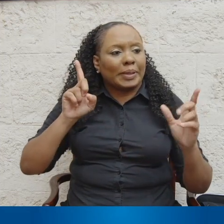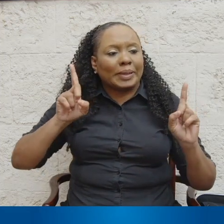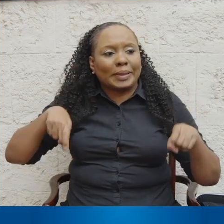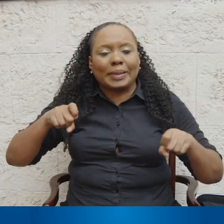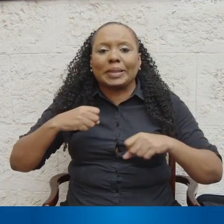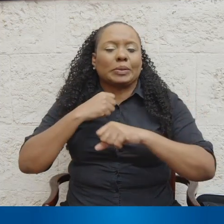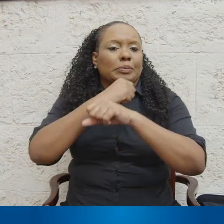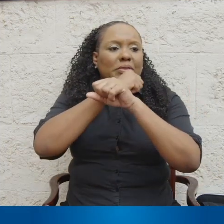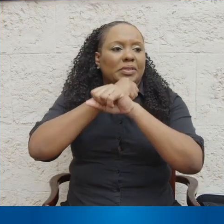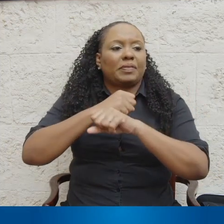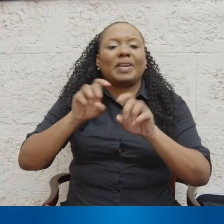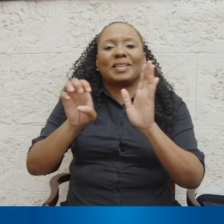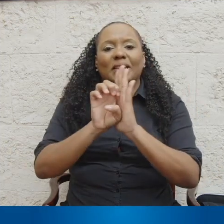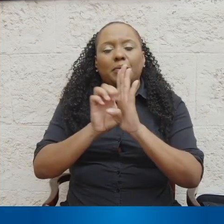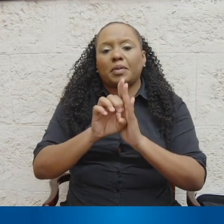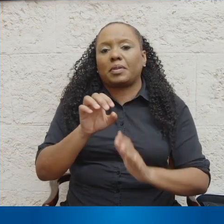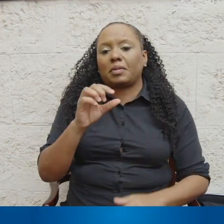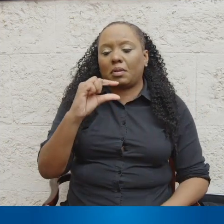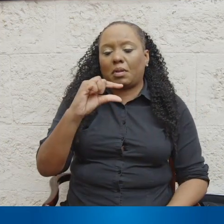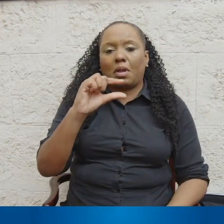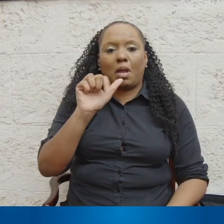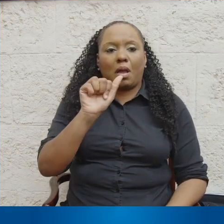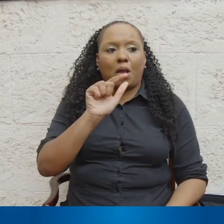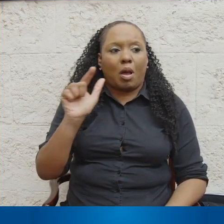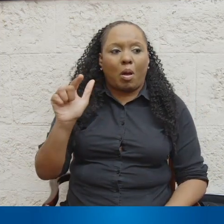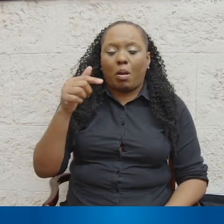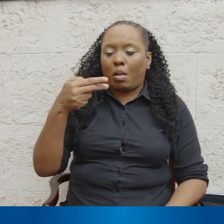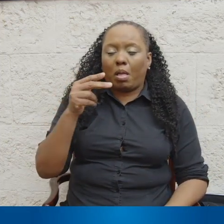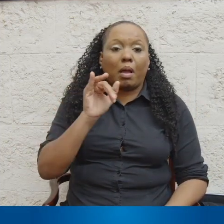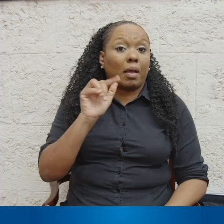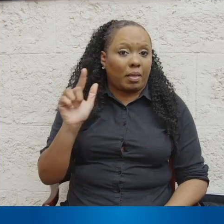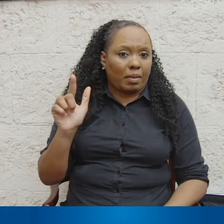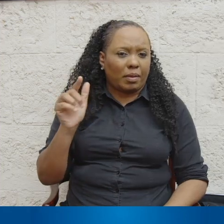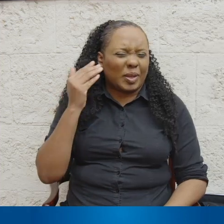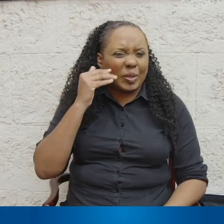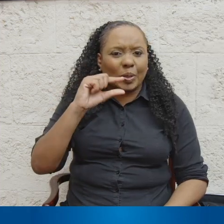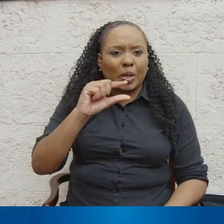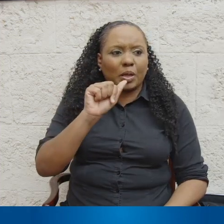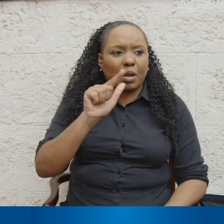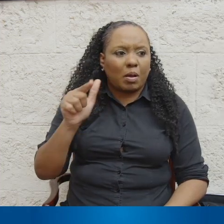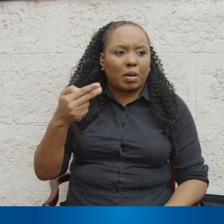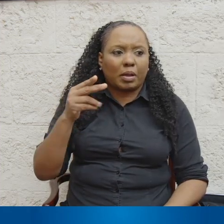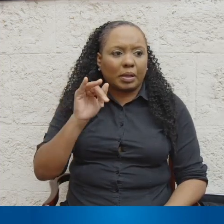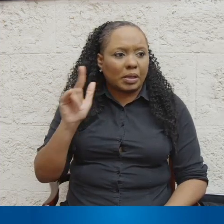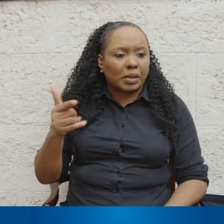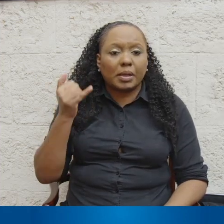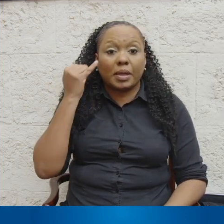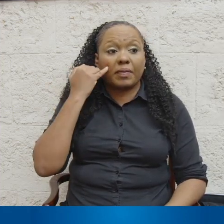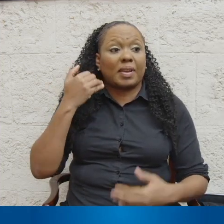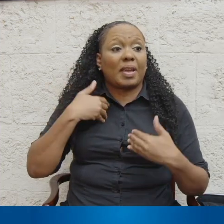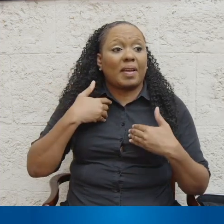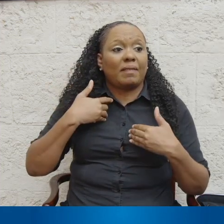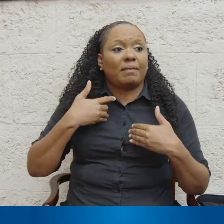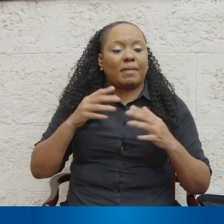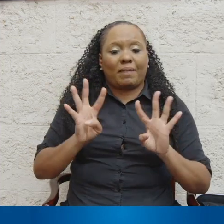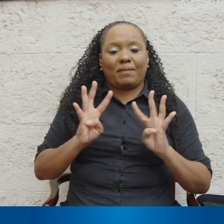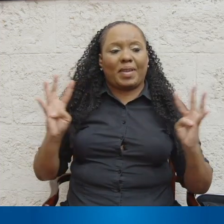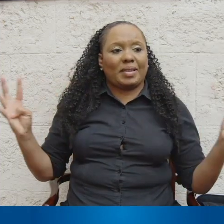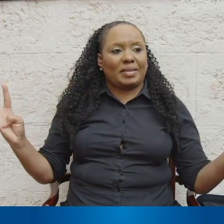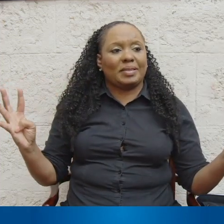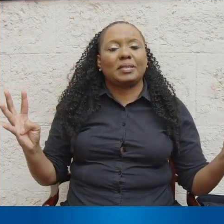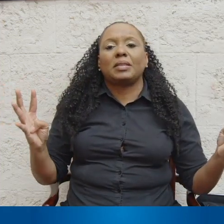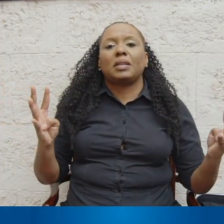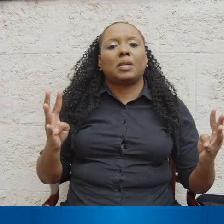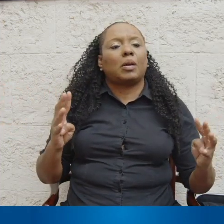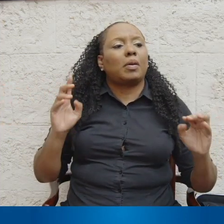for example, Gore Hill, if we had bleachers and we had a fence, we can stage some competition at that